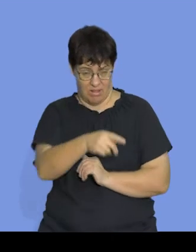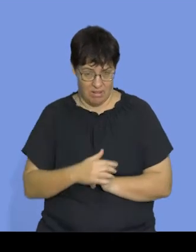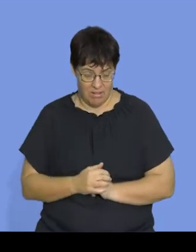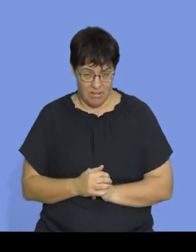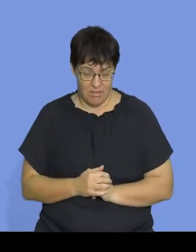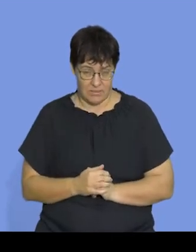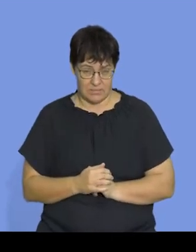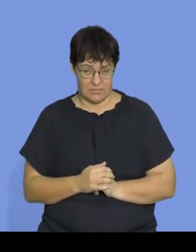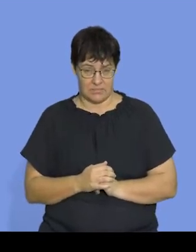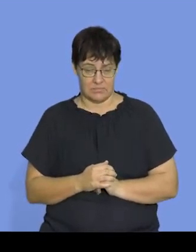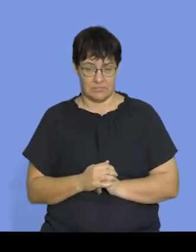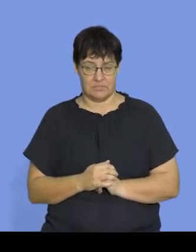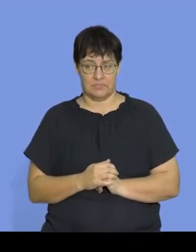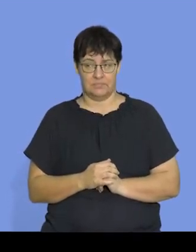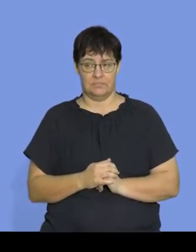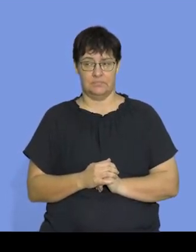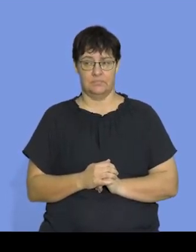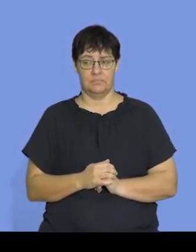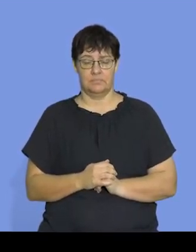for bond breaking, all right?